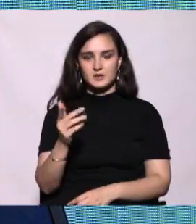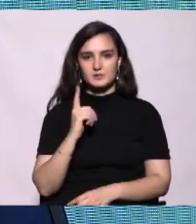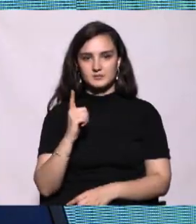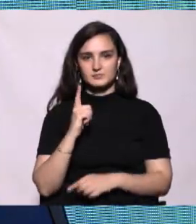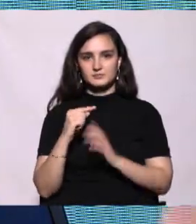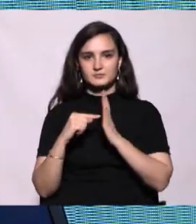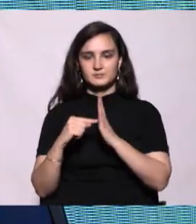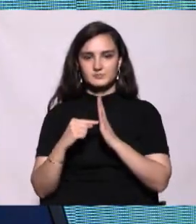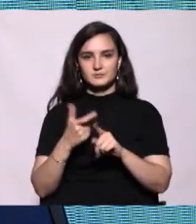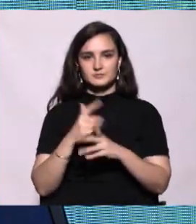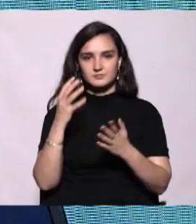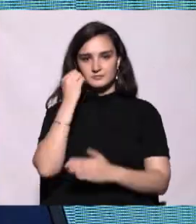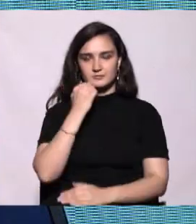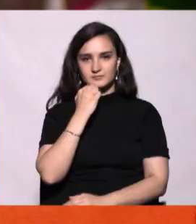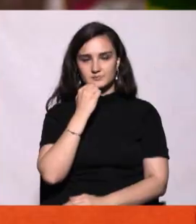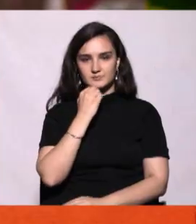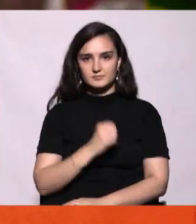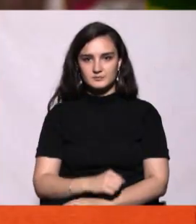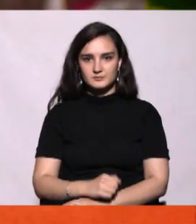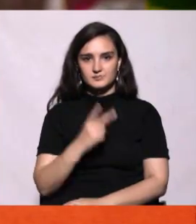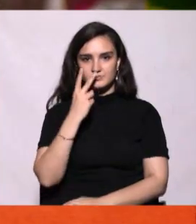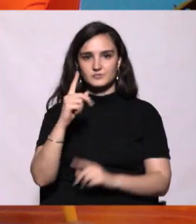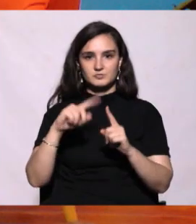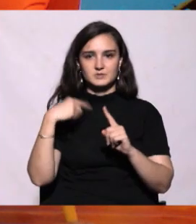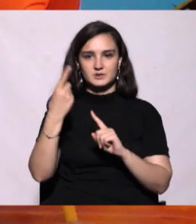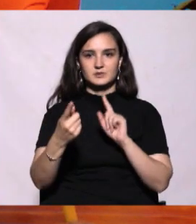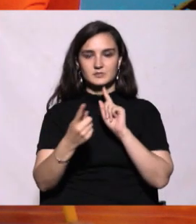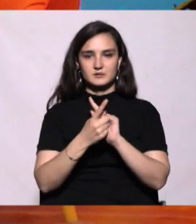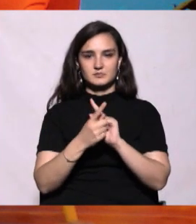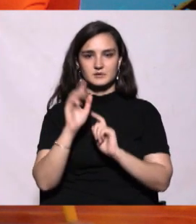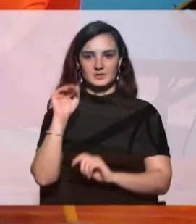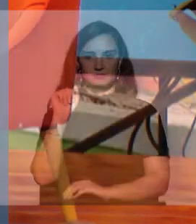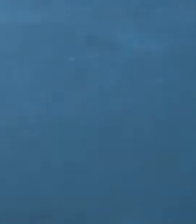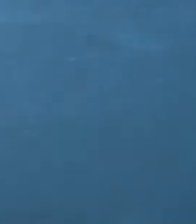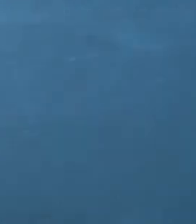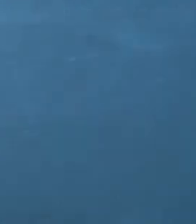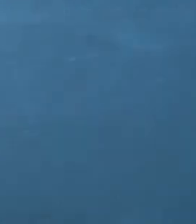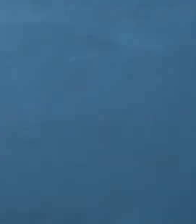conversation. And thank you very much, Mr. Derill. See you next week. Goodbye.